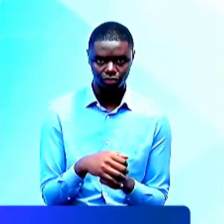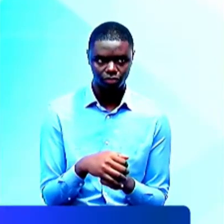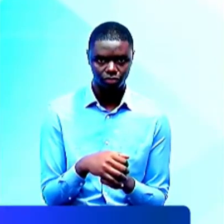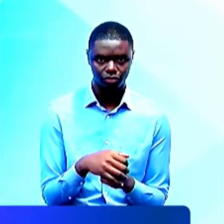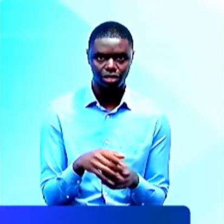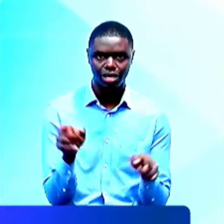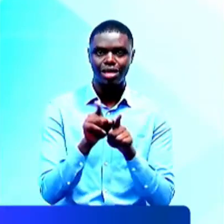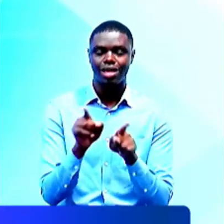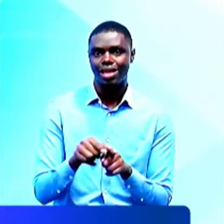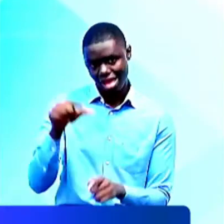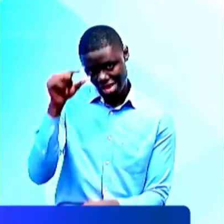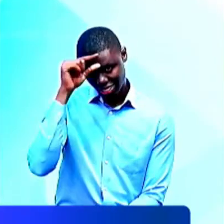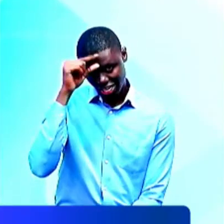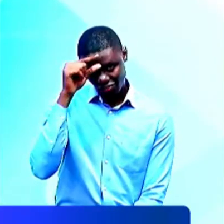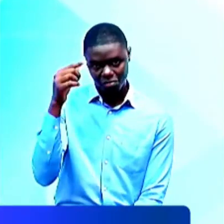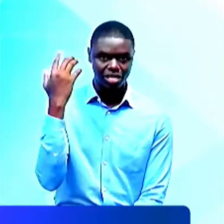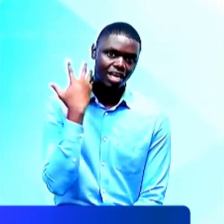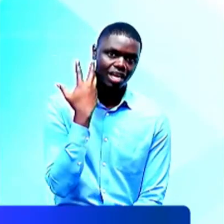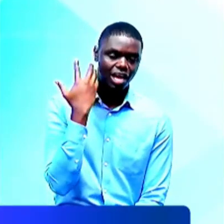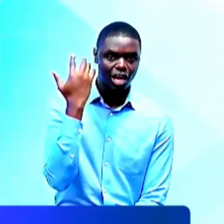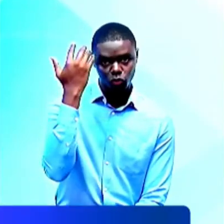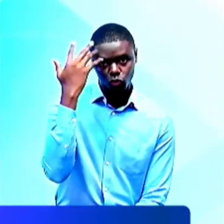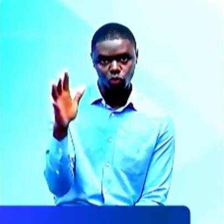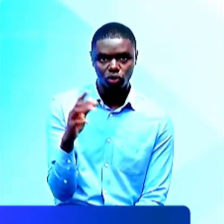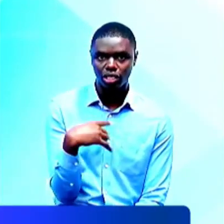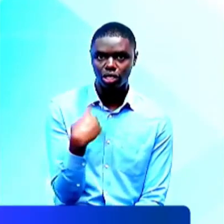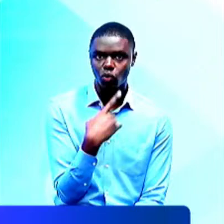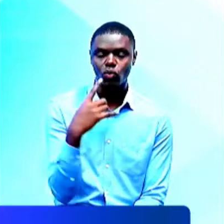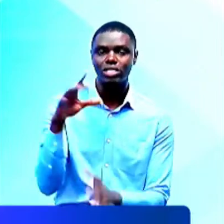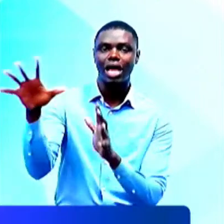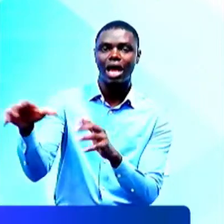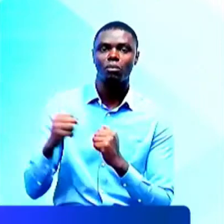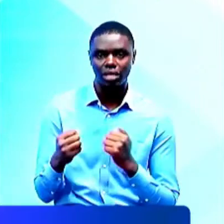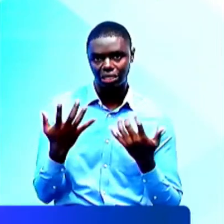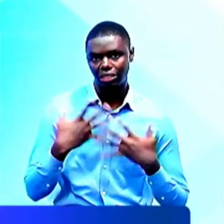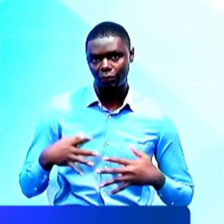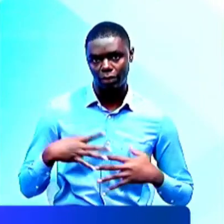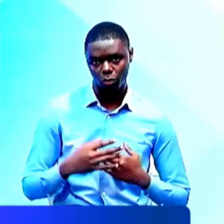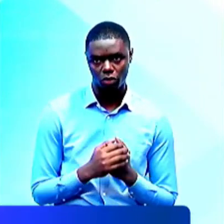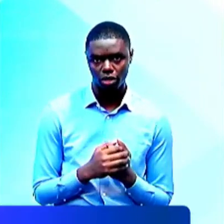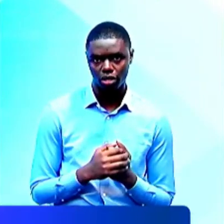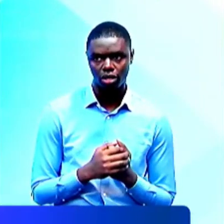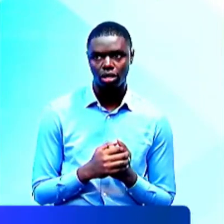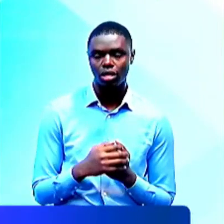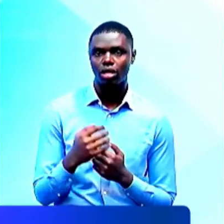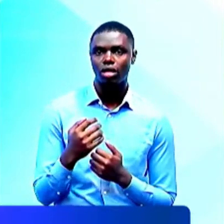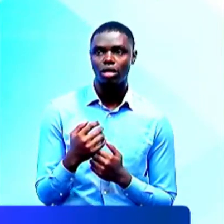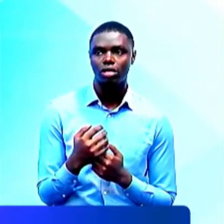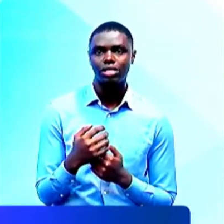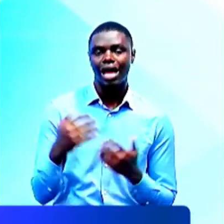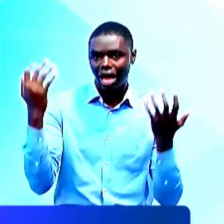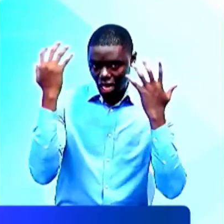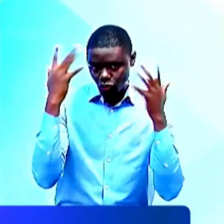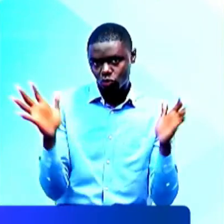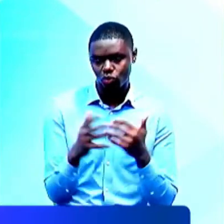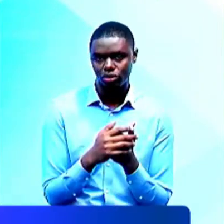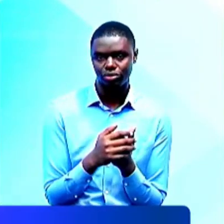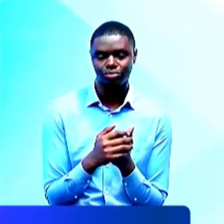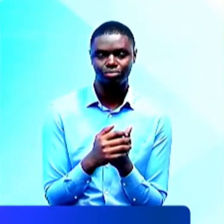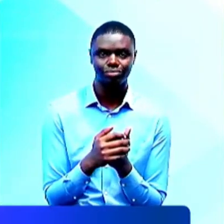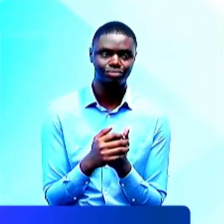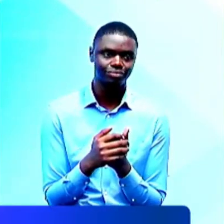a government, we don't know whoever is abducting people. We don't know totally.